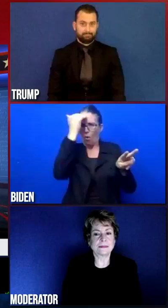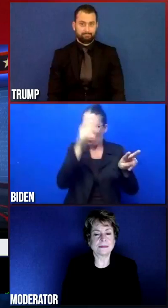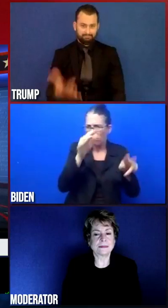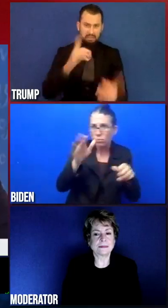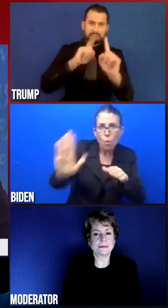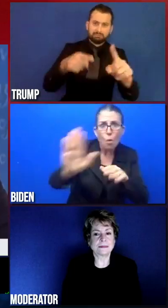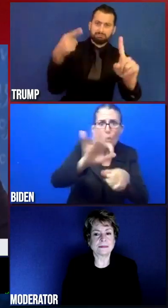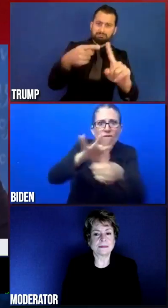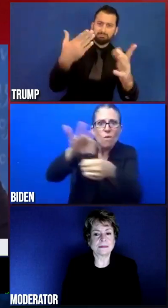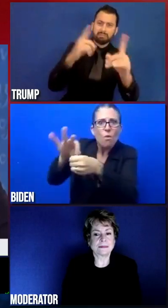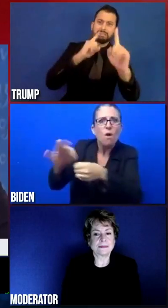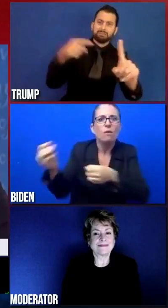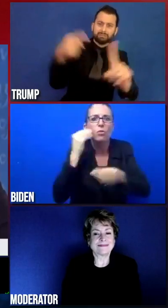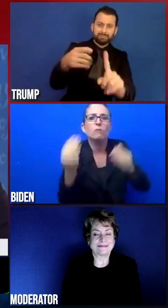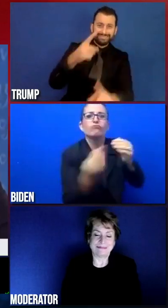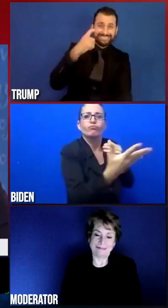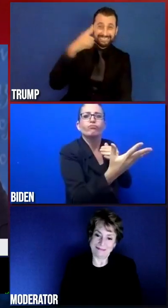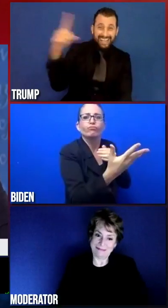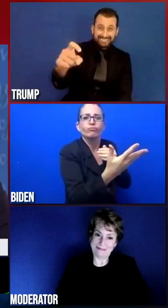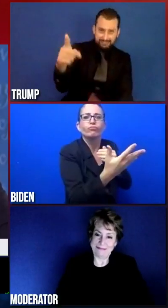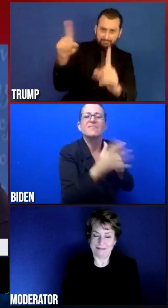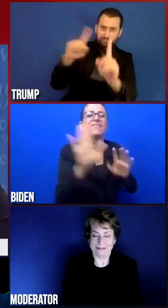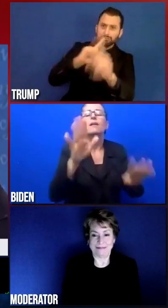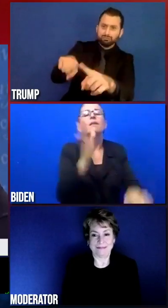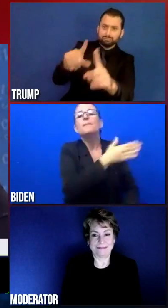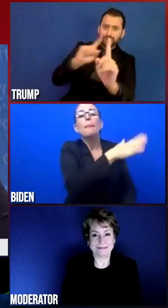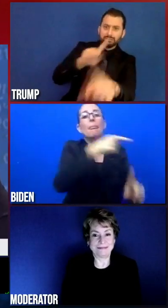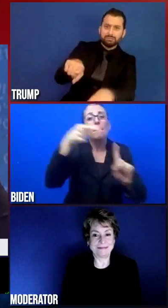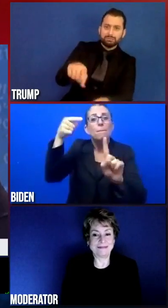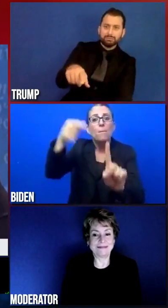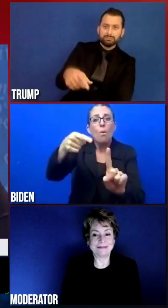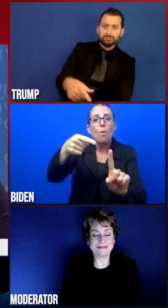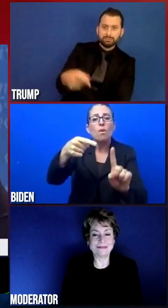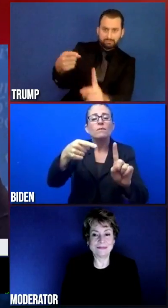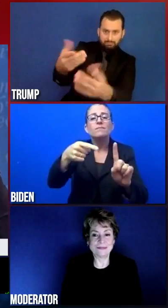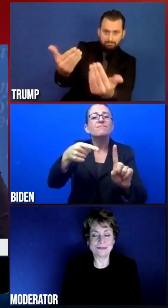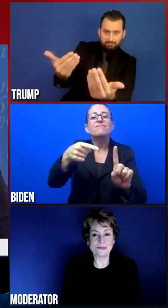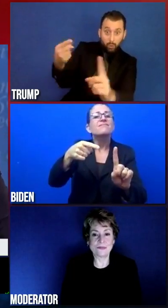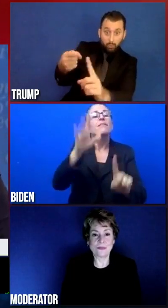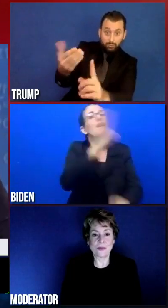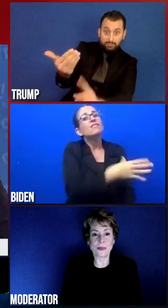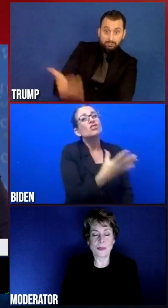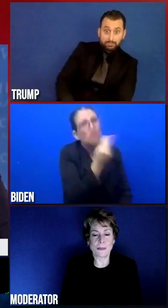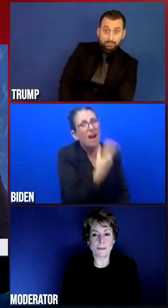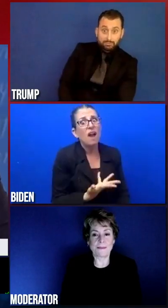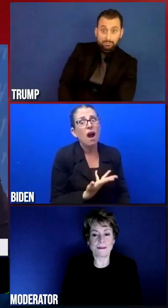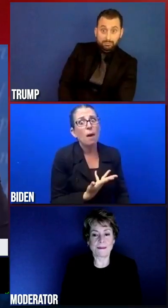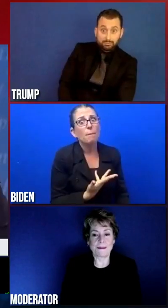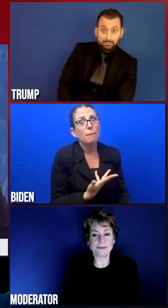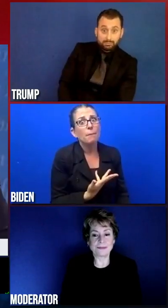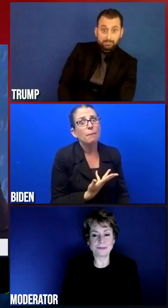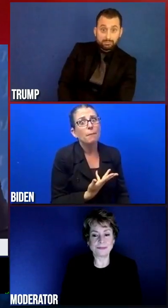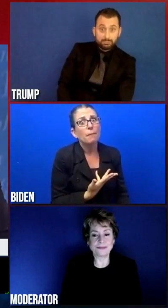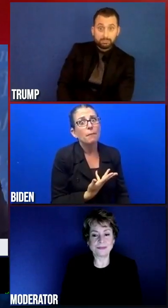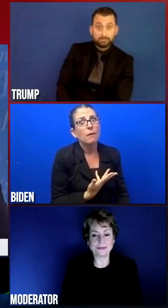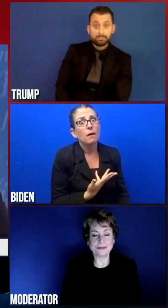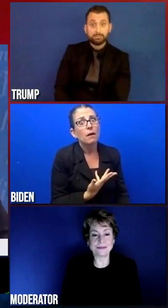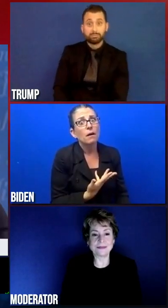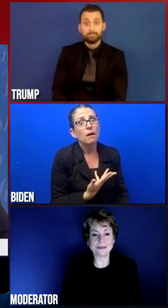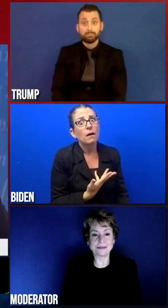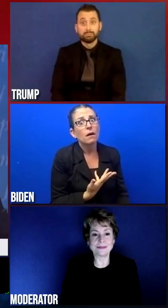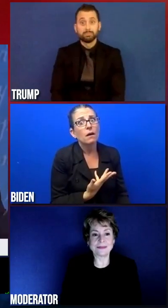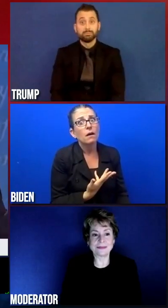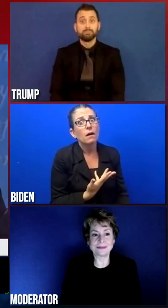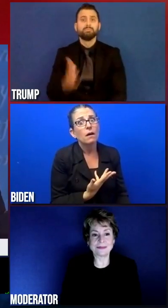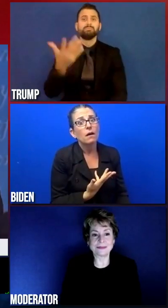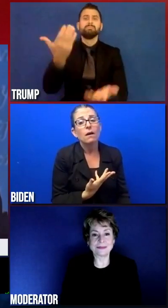Supreme Court justices, radical left. Will you shut up, man? Listen, who is on your list, Joe? This Who's is on your so list? Right, gentlemen, I think This we've is ended